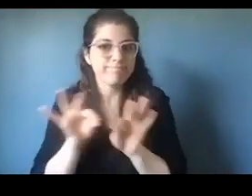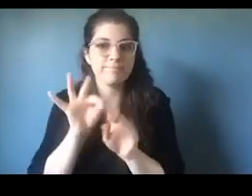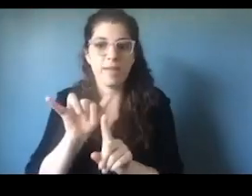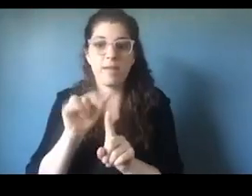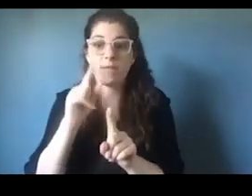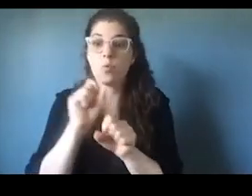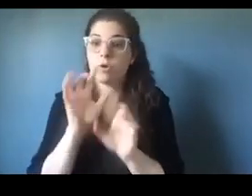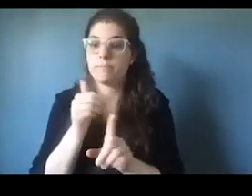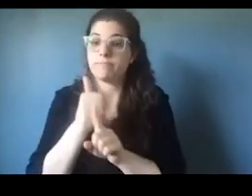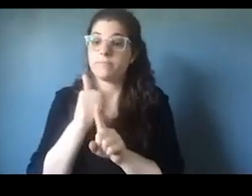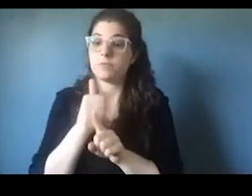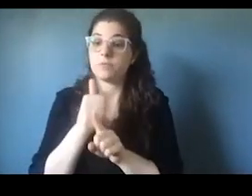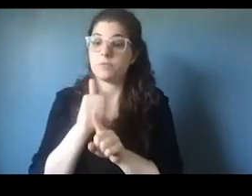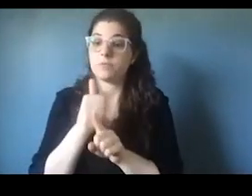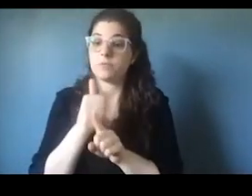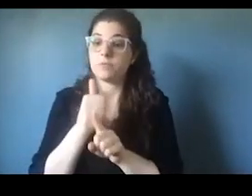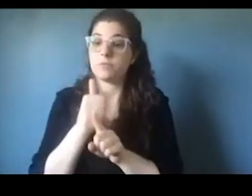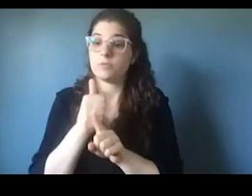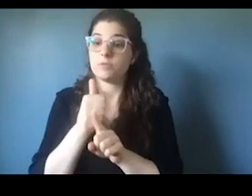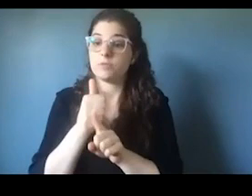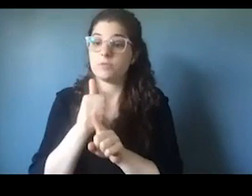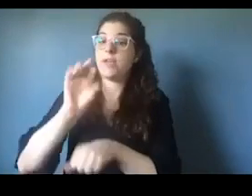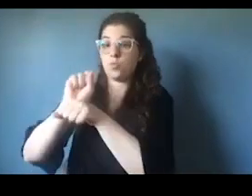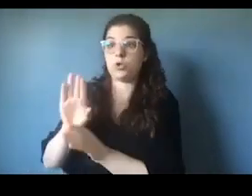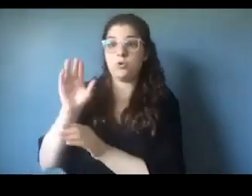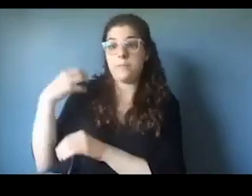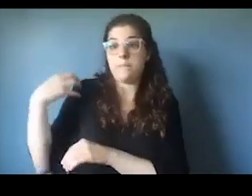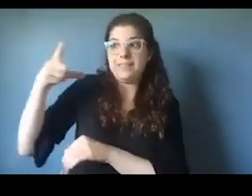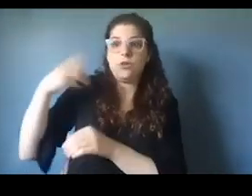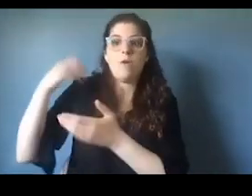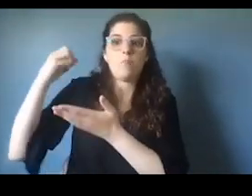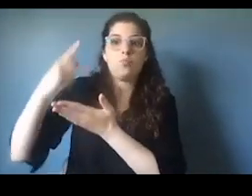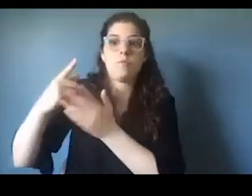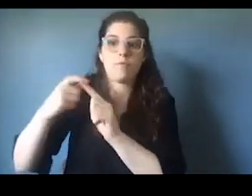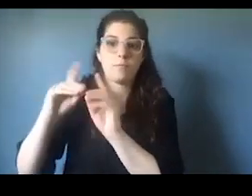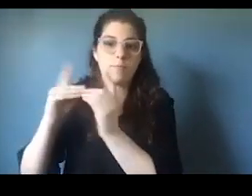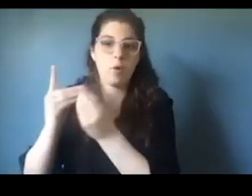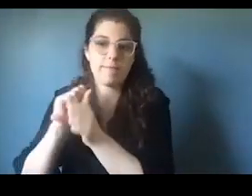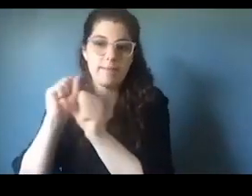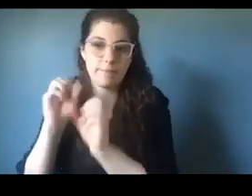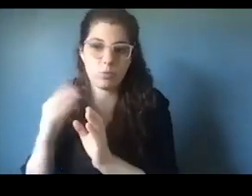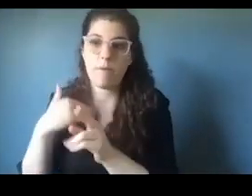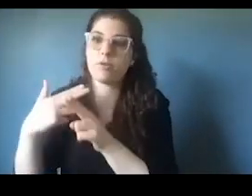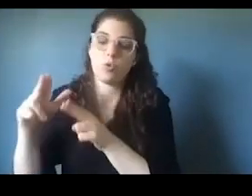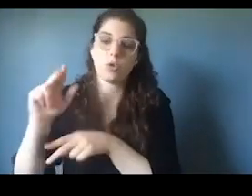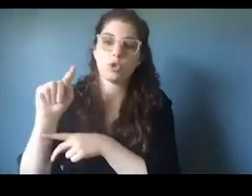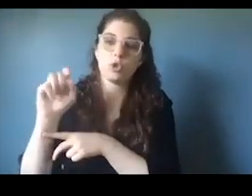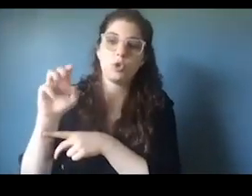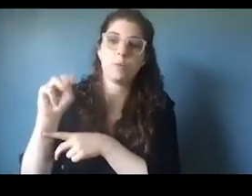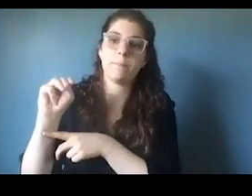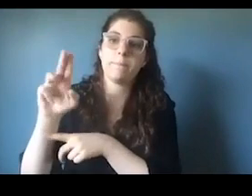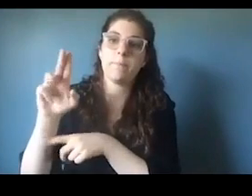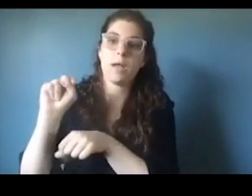these benefits, their employer needs to get approval from the Department of Labor in order to have a short-term unemployment